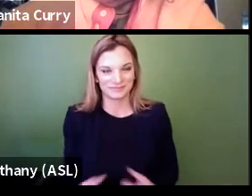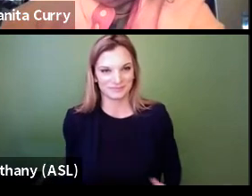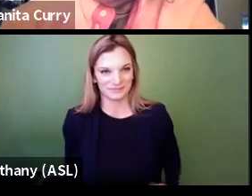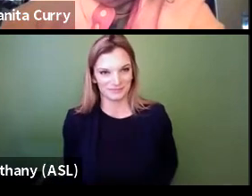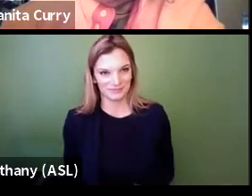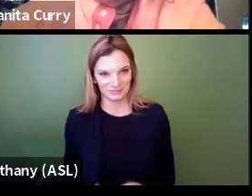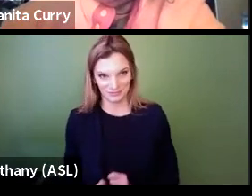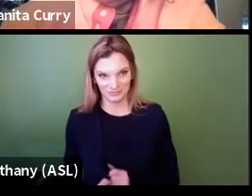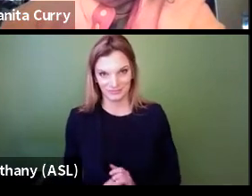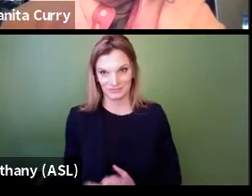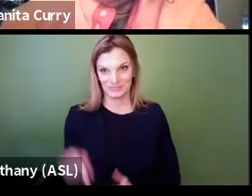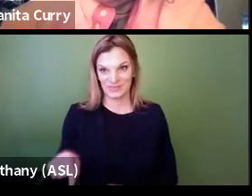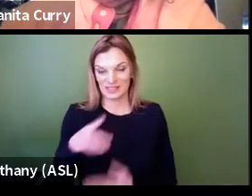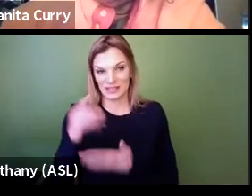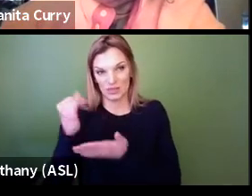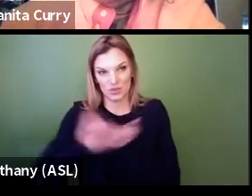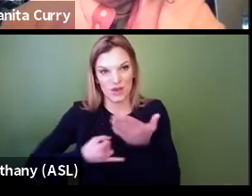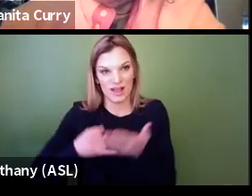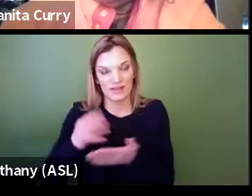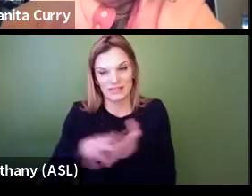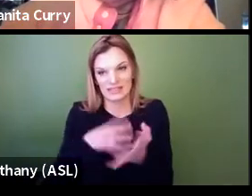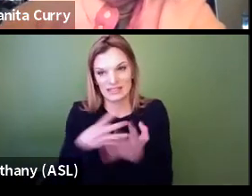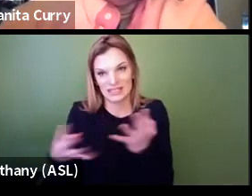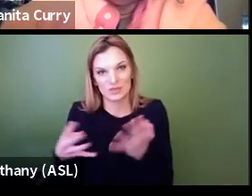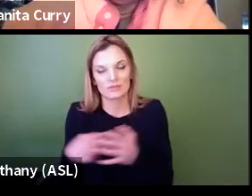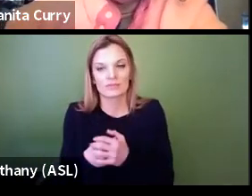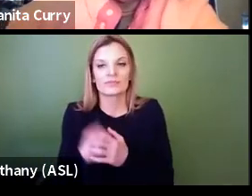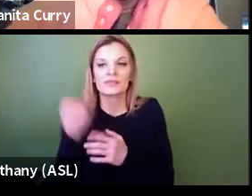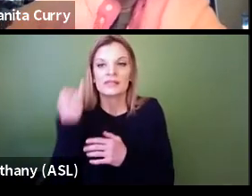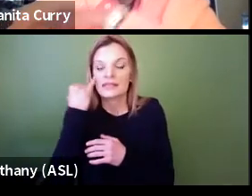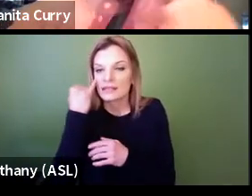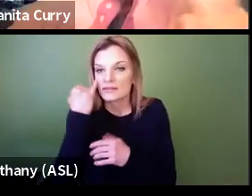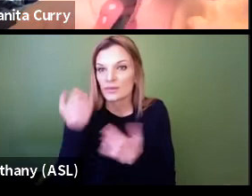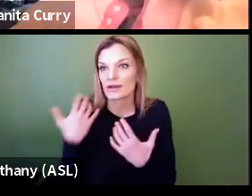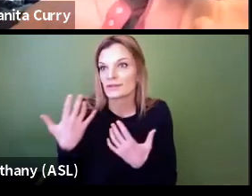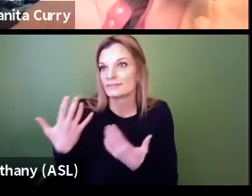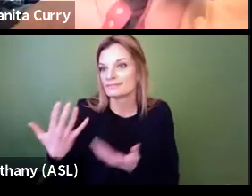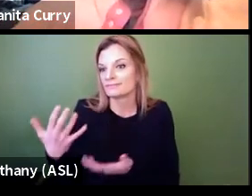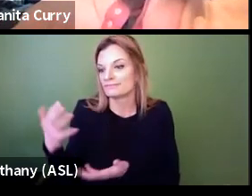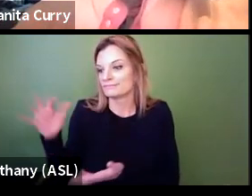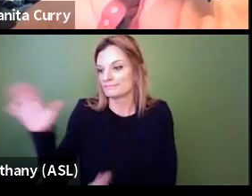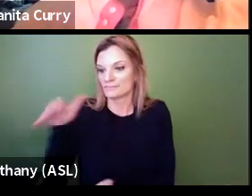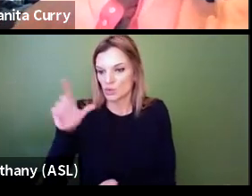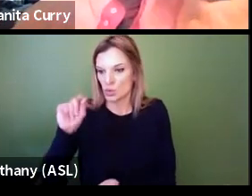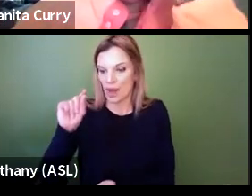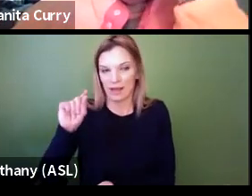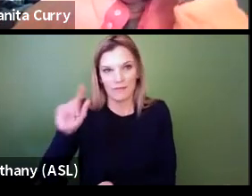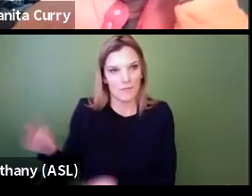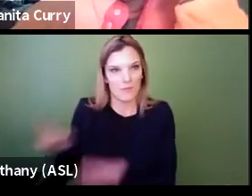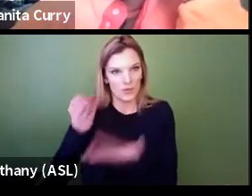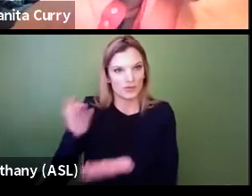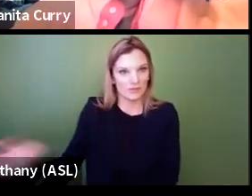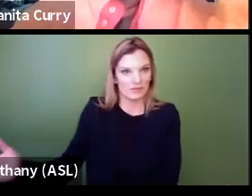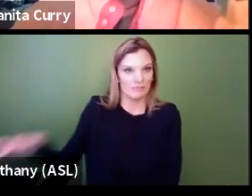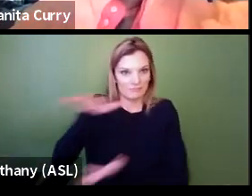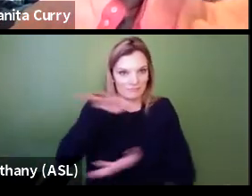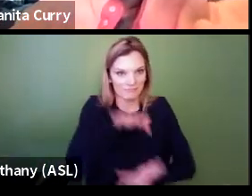This is a draft schedule subject to change. I mean, if we get 20 mapping proposals, it's going to take